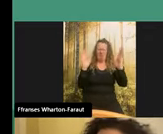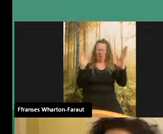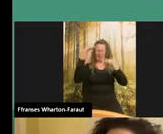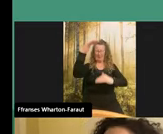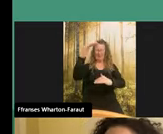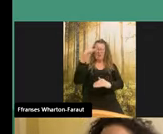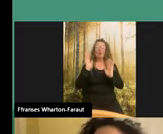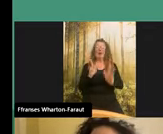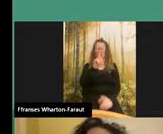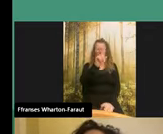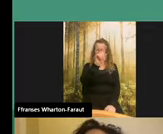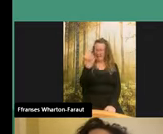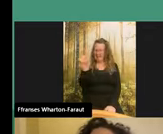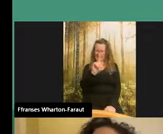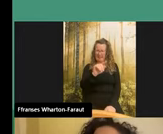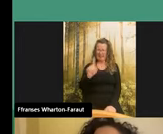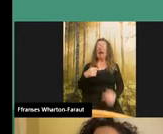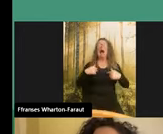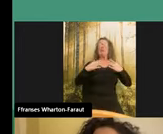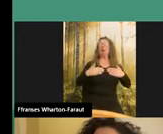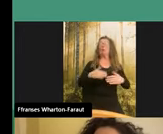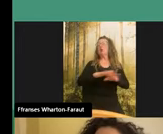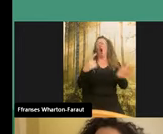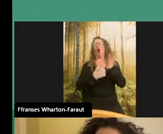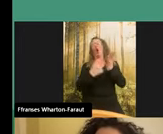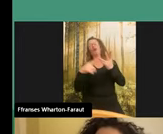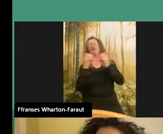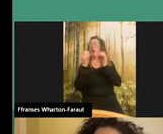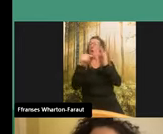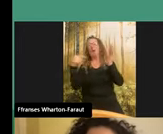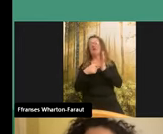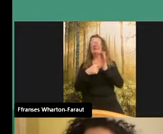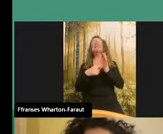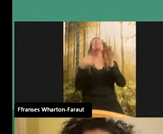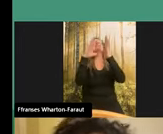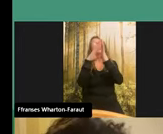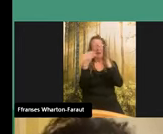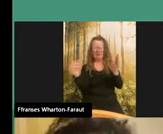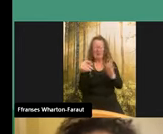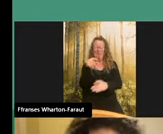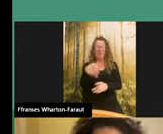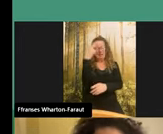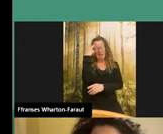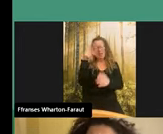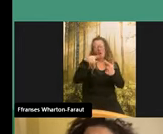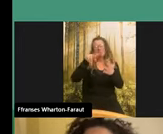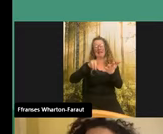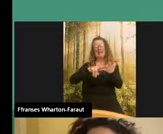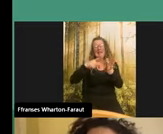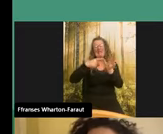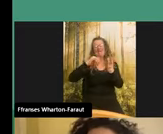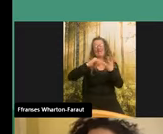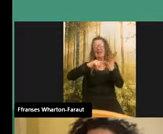or you're a robot. And here, this is a different type of capture screen called evasion. And this is full